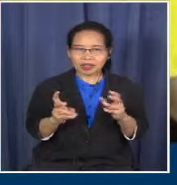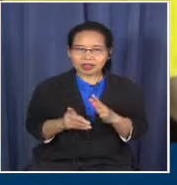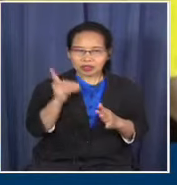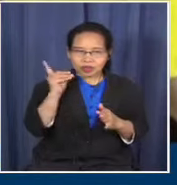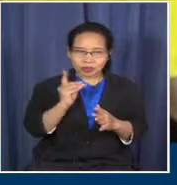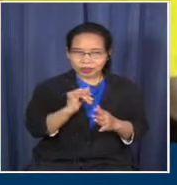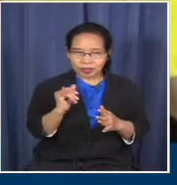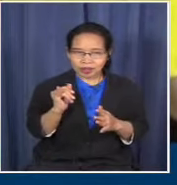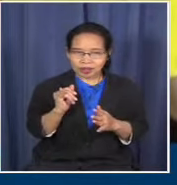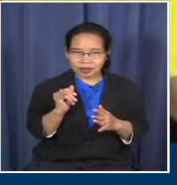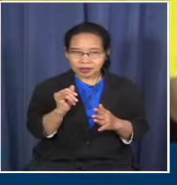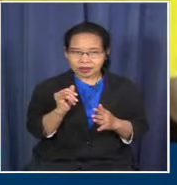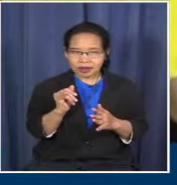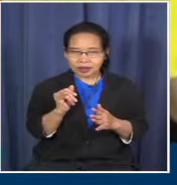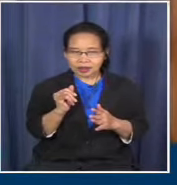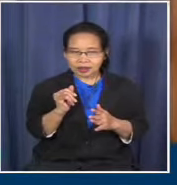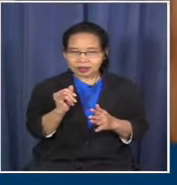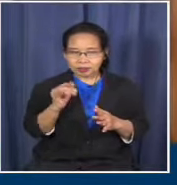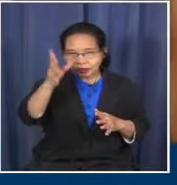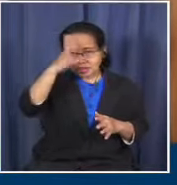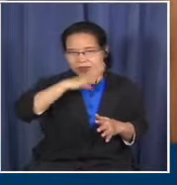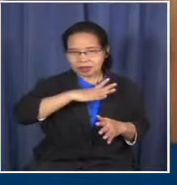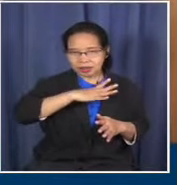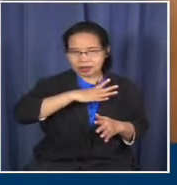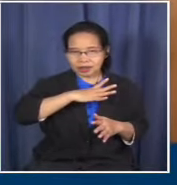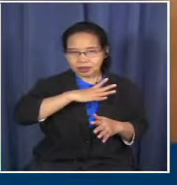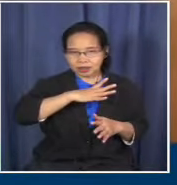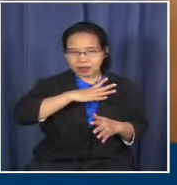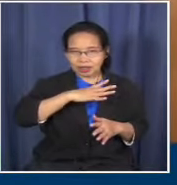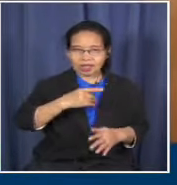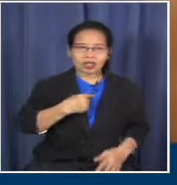truth even before it is discovered by man.